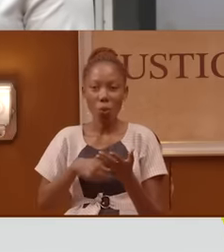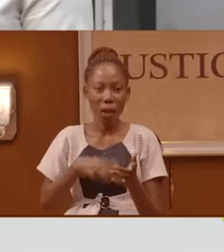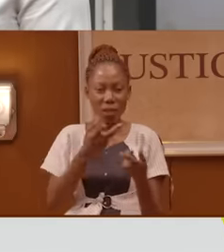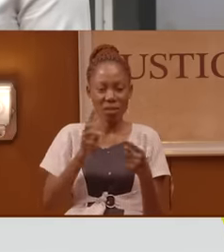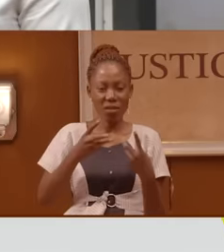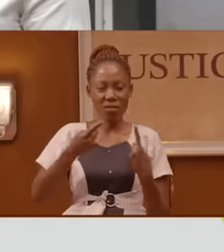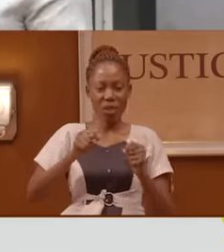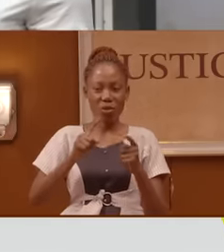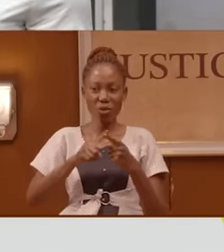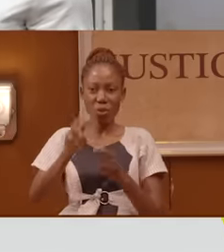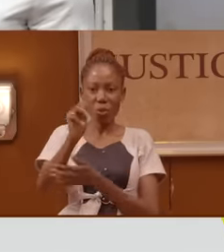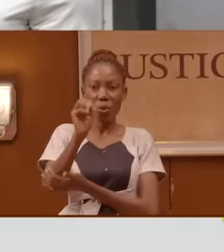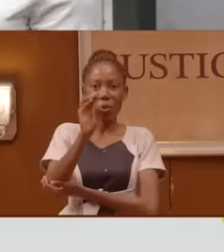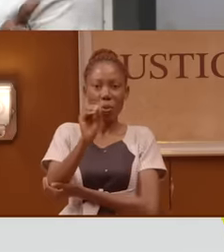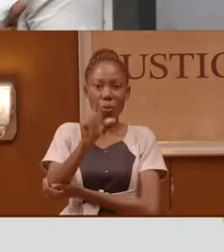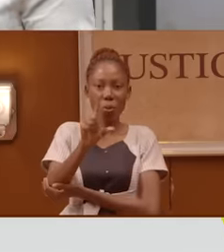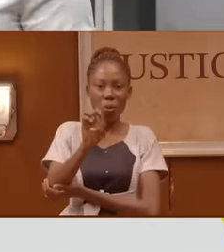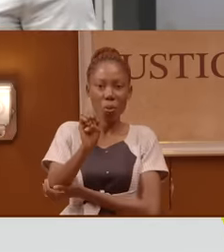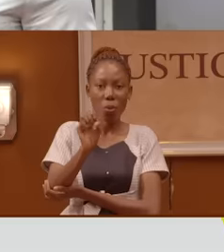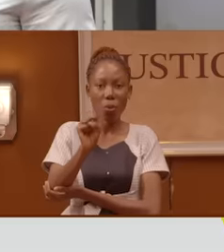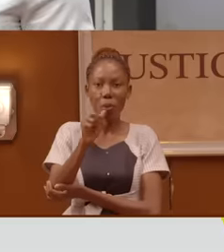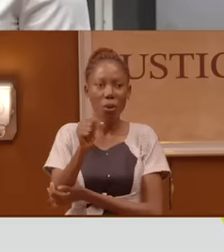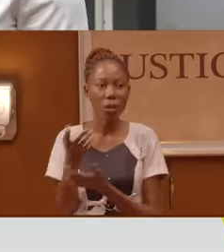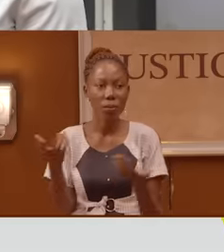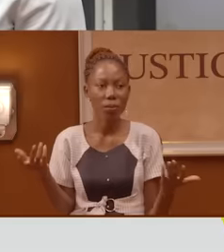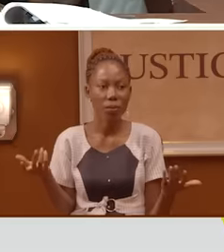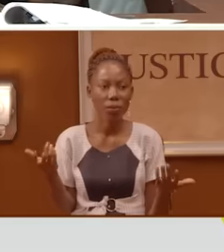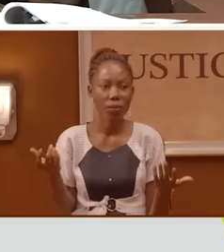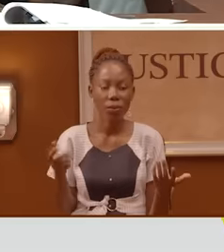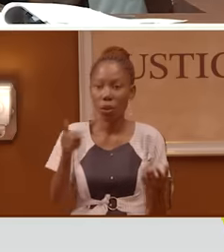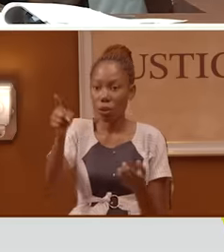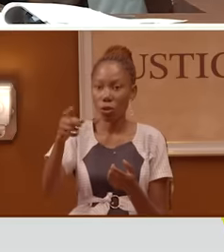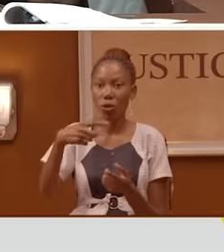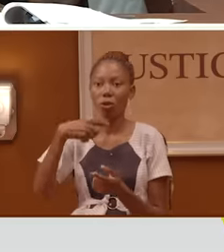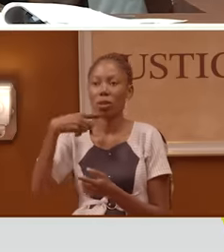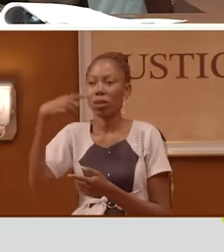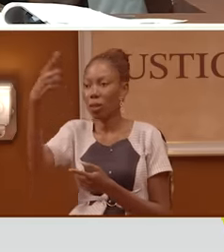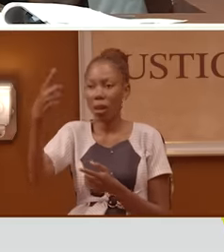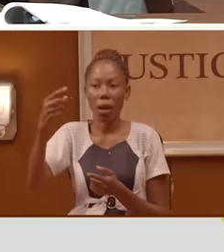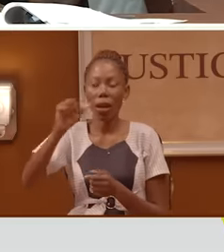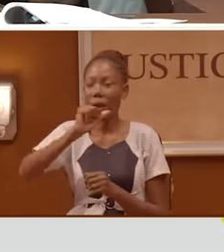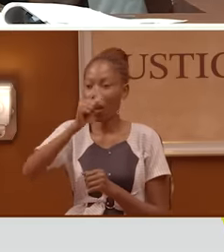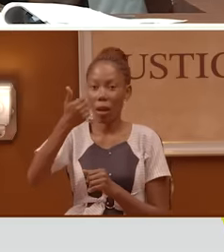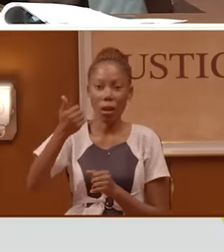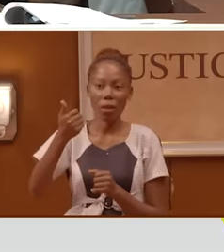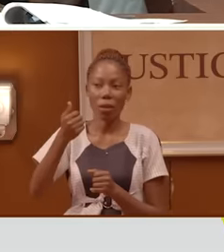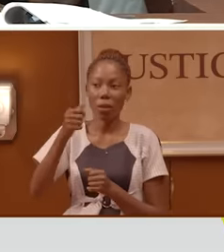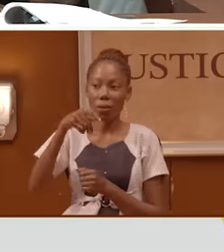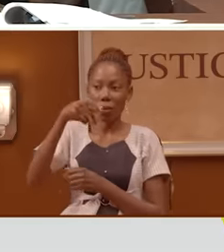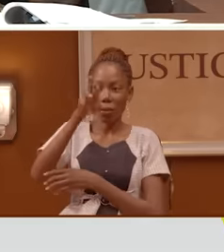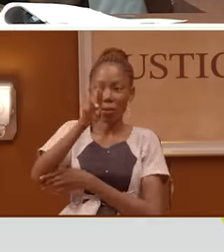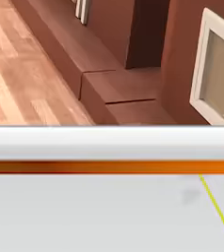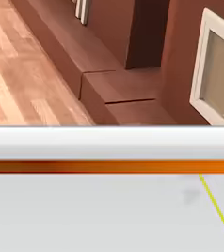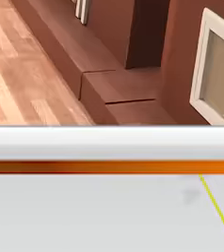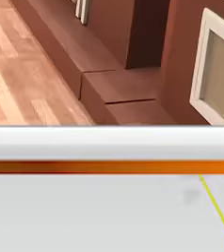child. And he said no, that because I opened the dictionary for him that using a young child for sexual stimulation. Did you report at anywhere, at any place? I did not report because I was furious